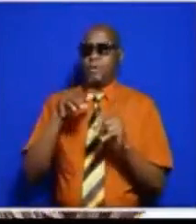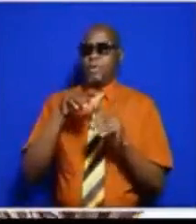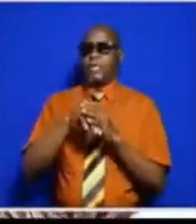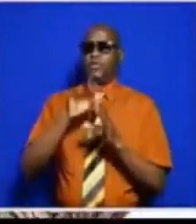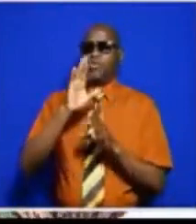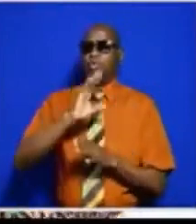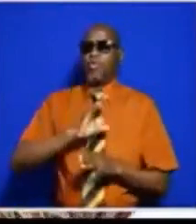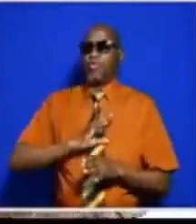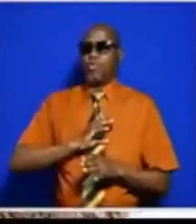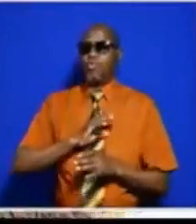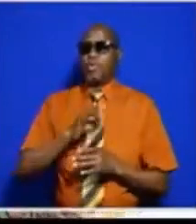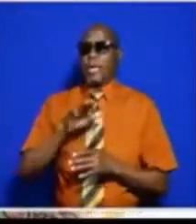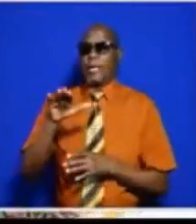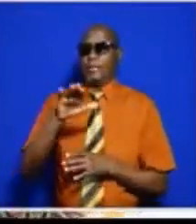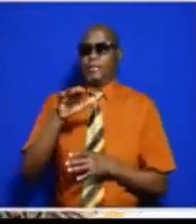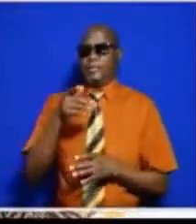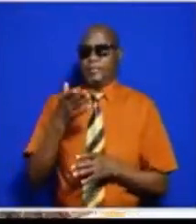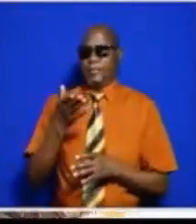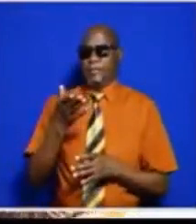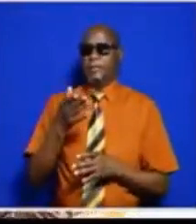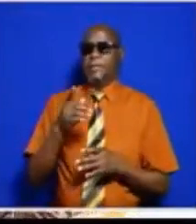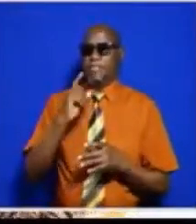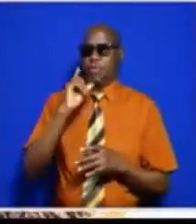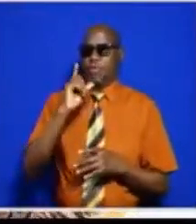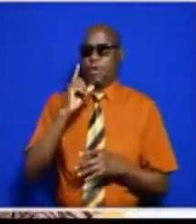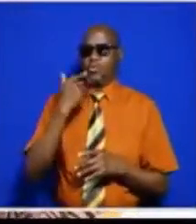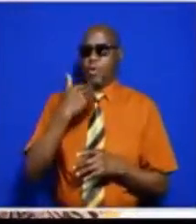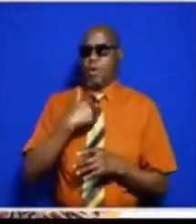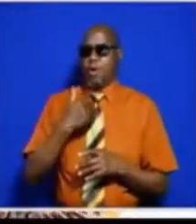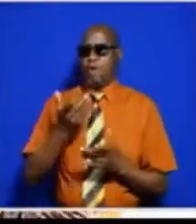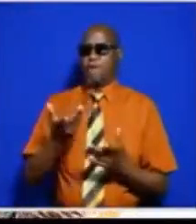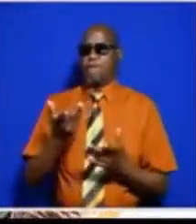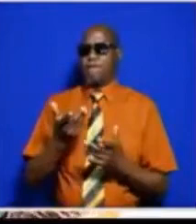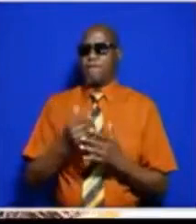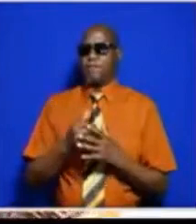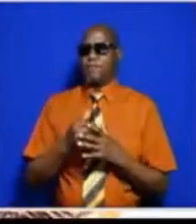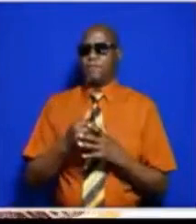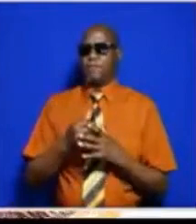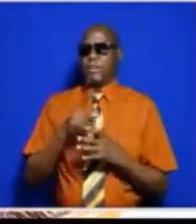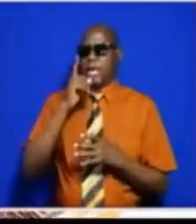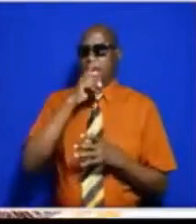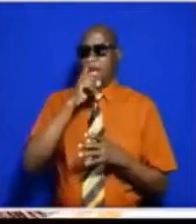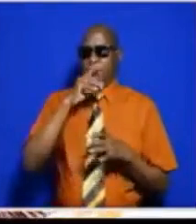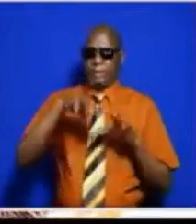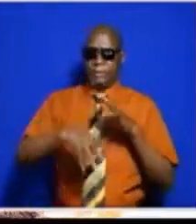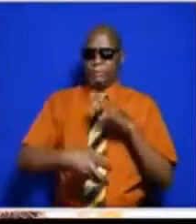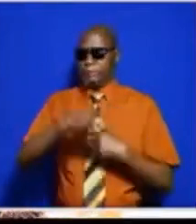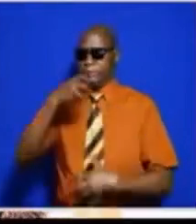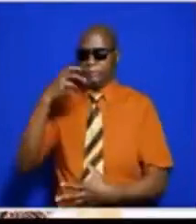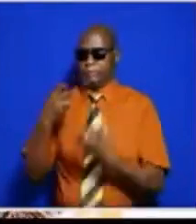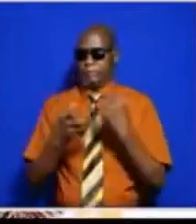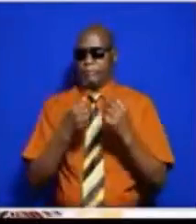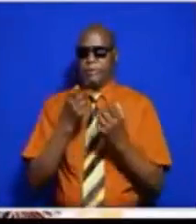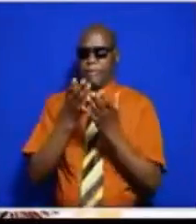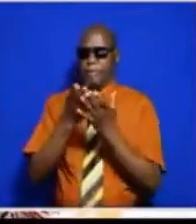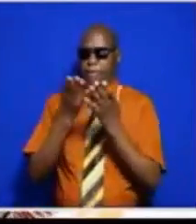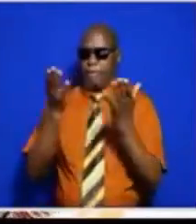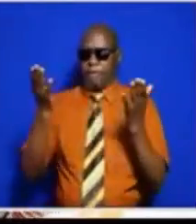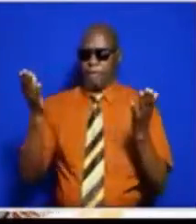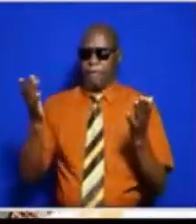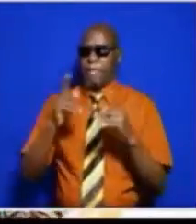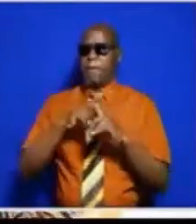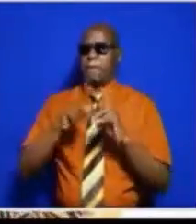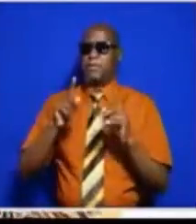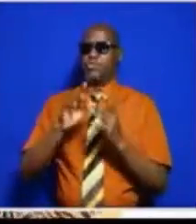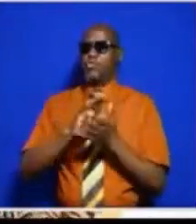own estates. You find they are the ones who are scavenging in your garbage, but